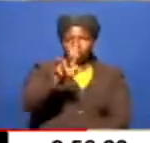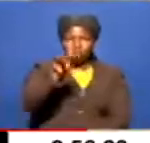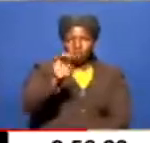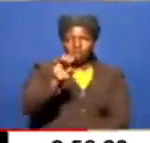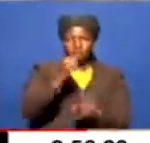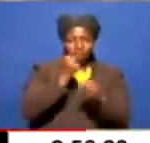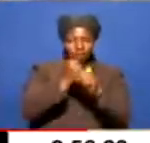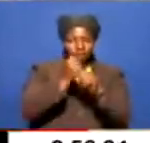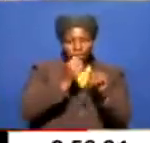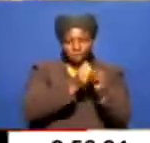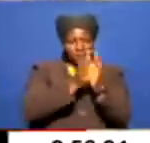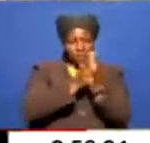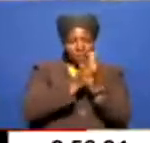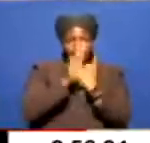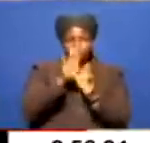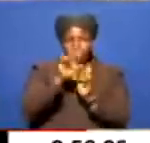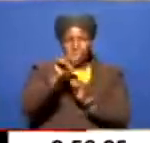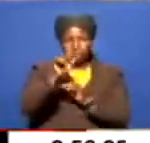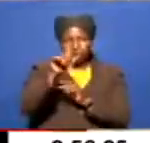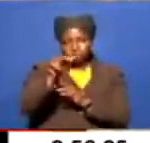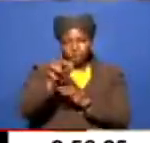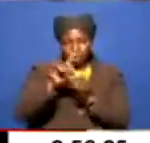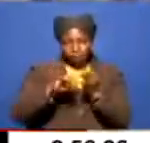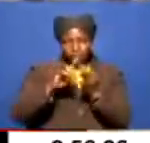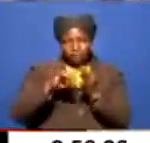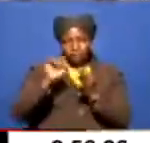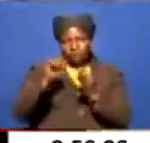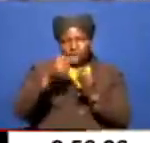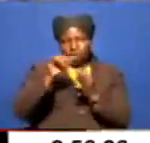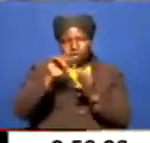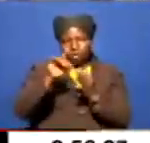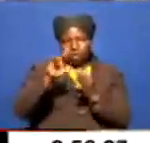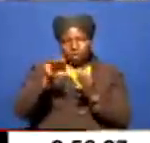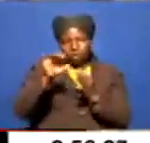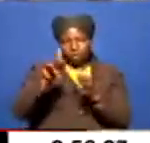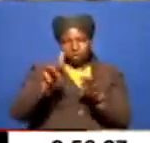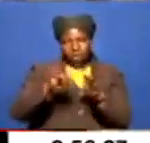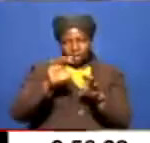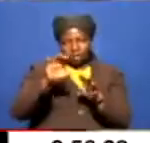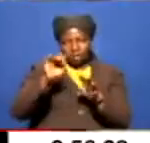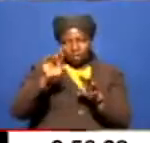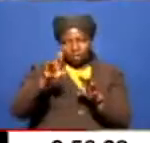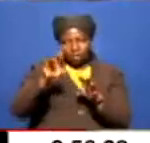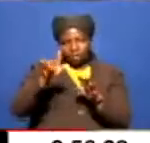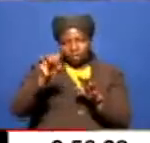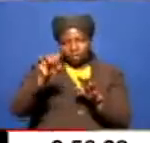alongside Benson Mwangi, Shadrach Ngumbao, and Cornelius Kangogo, among other